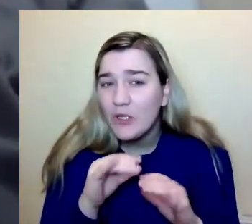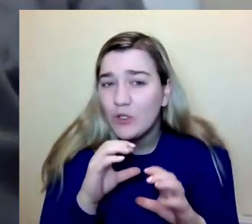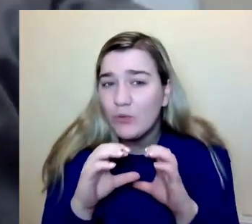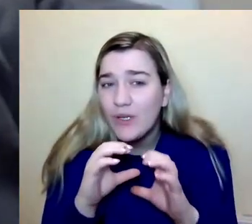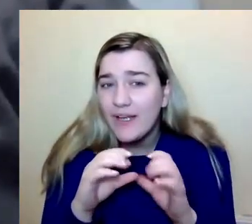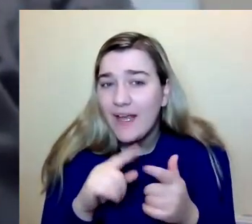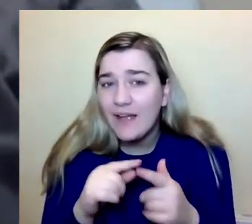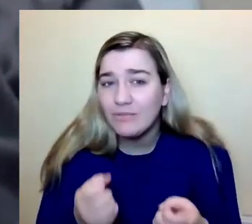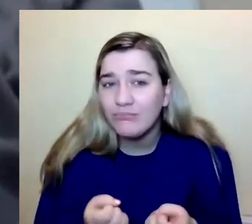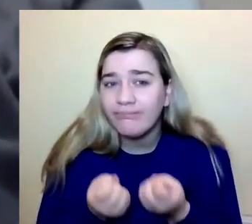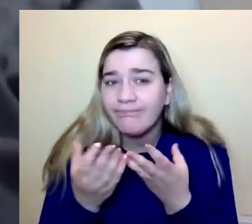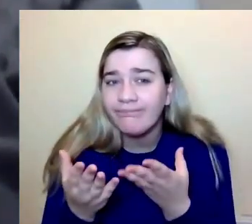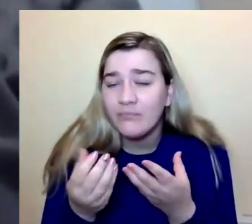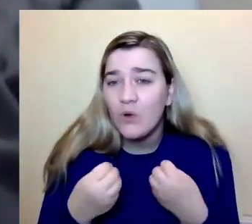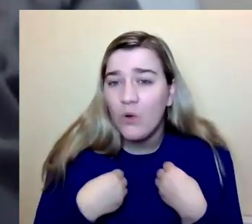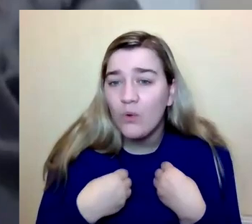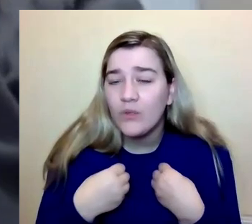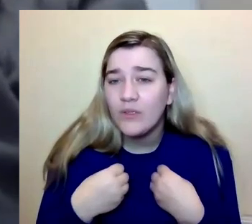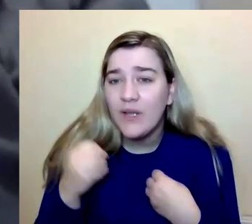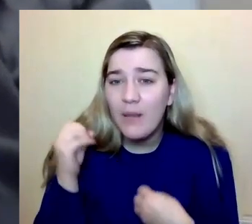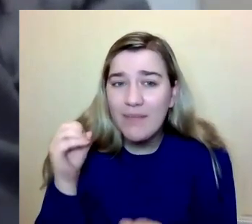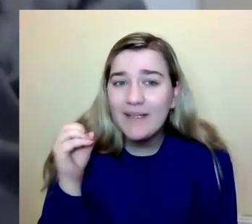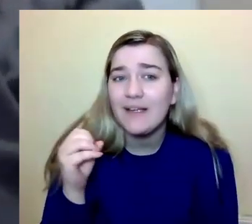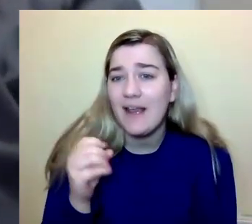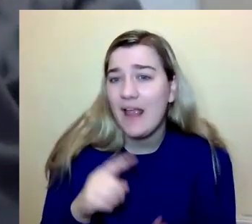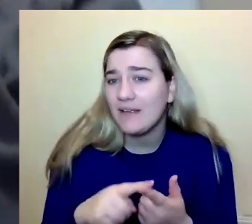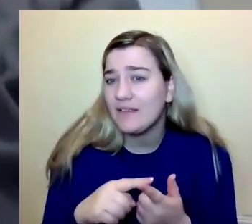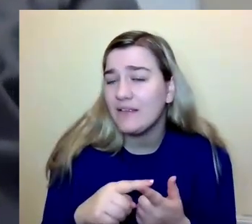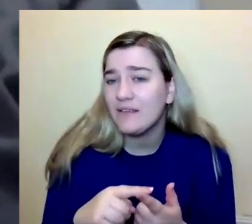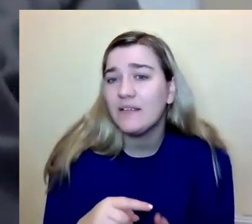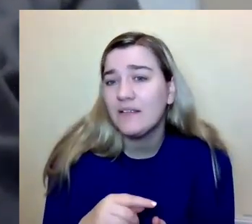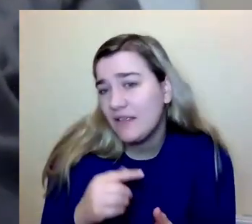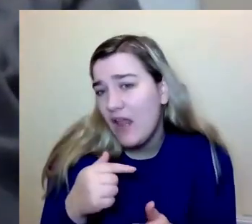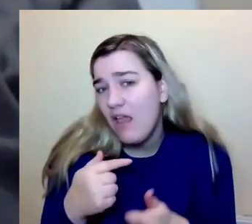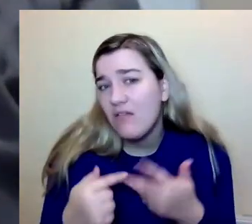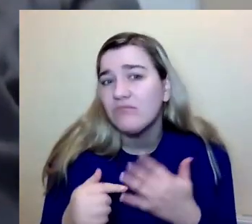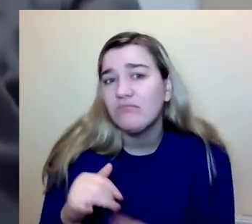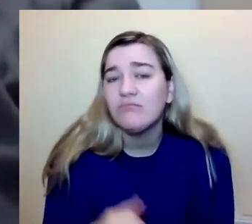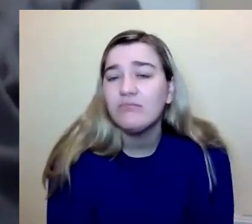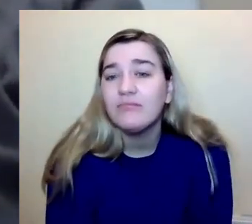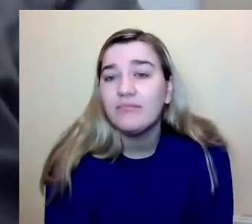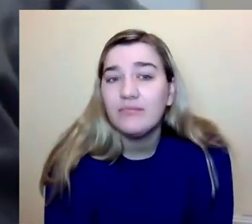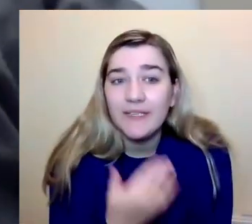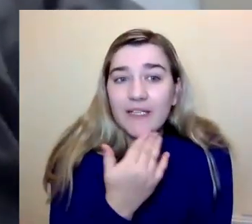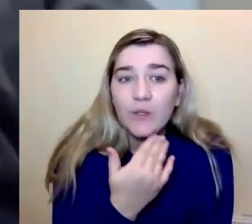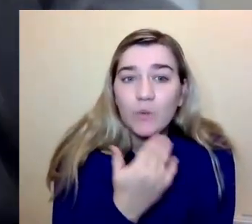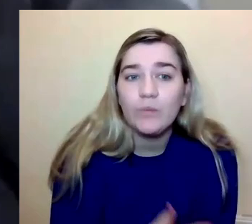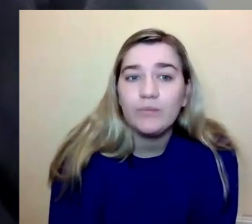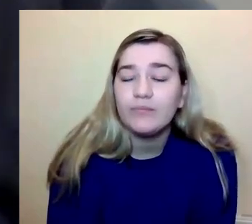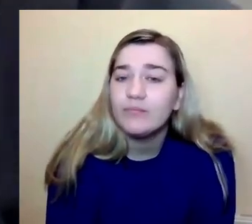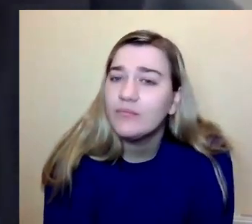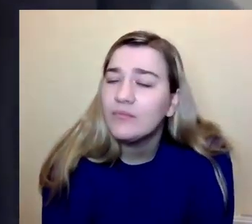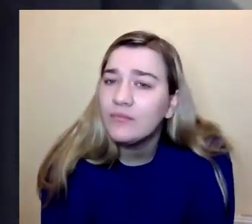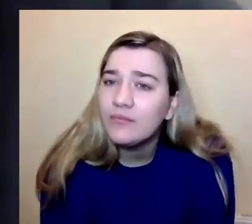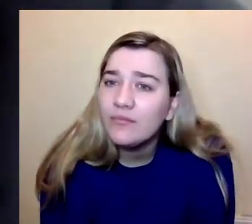get the help you need. Yeah. Excellent. And not be sorry about Excellent. Thank you.